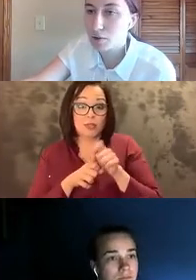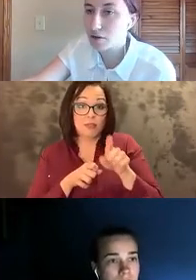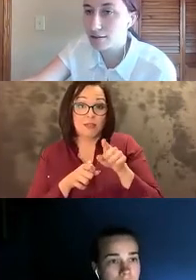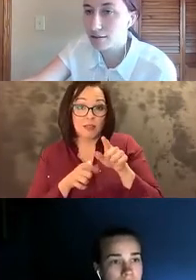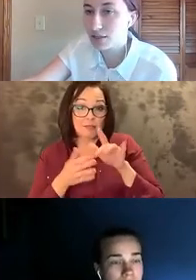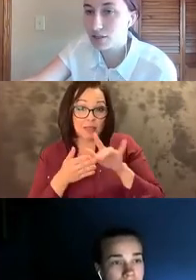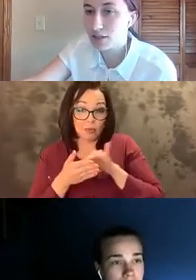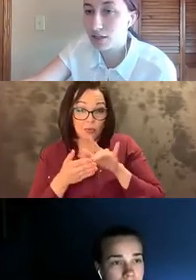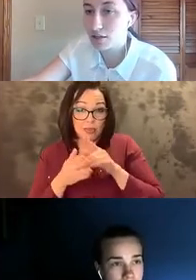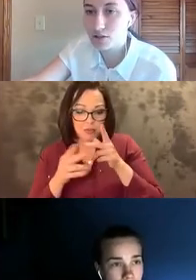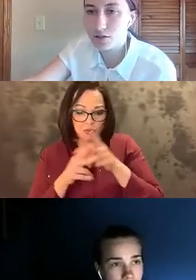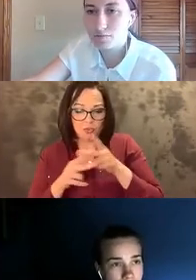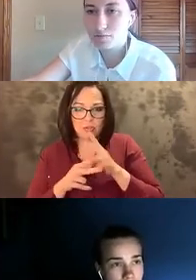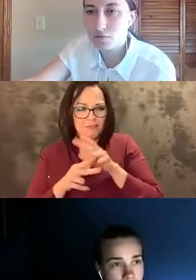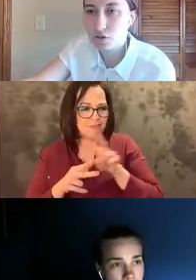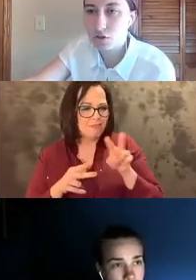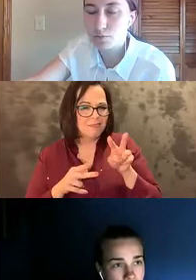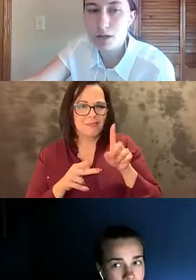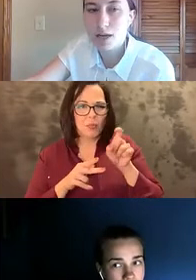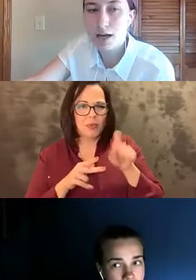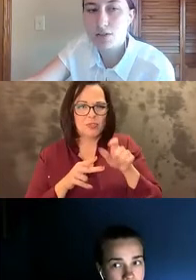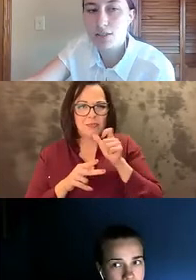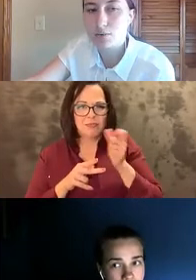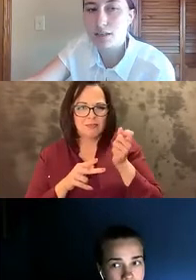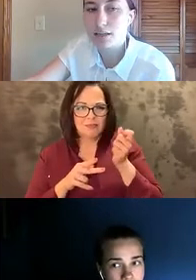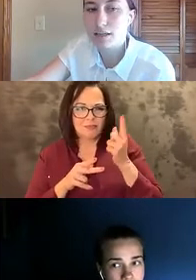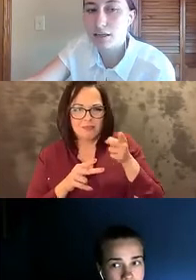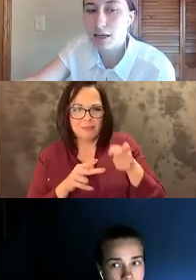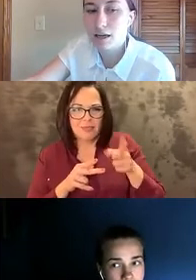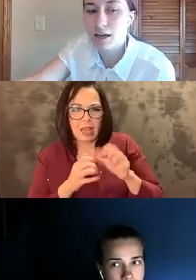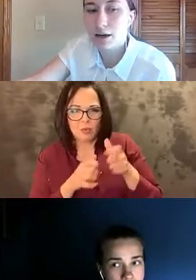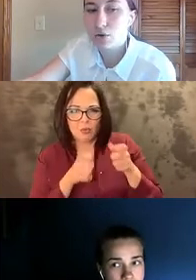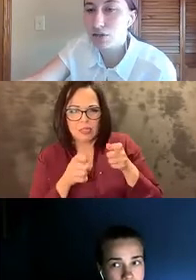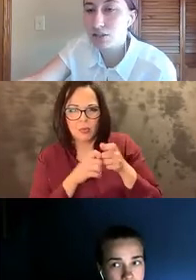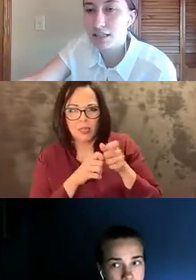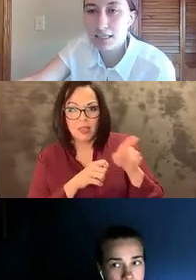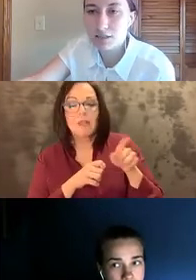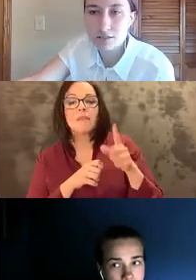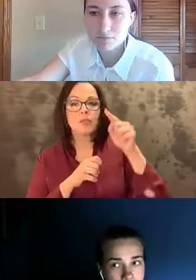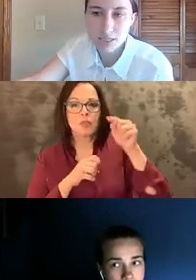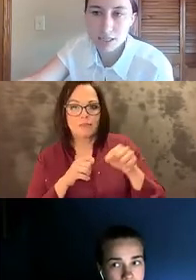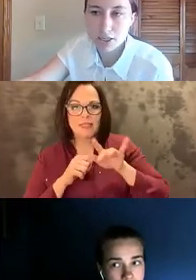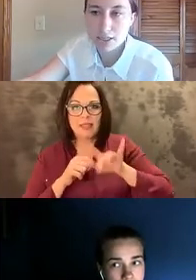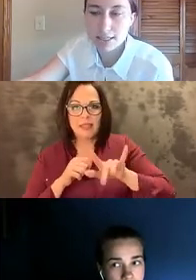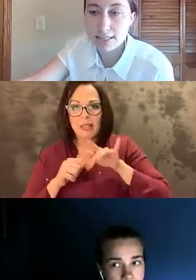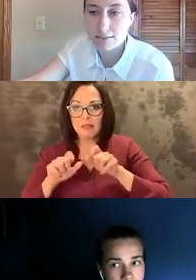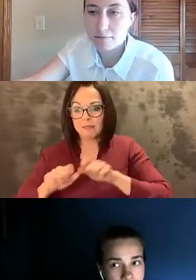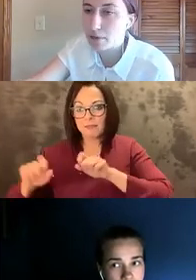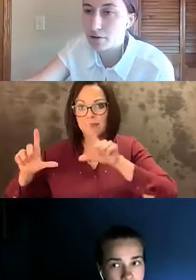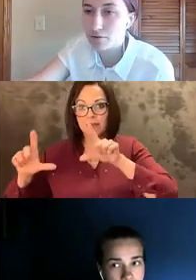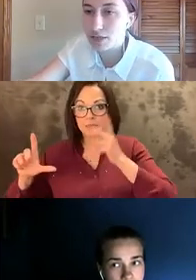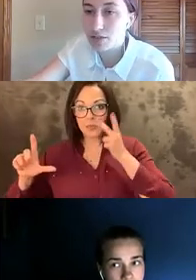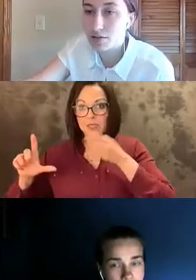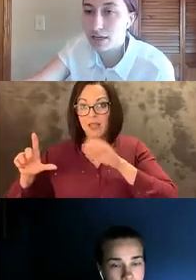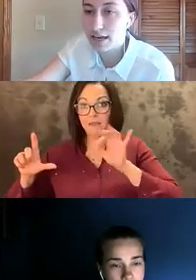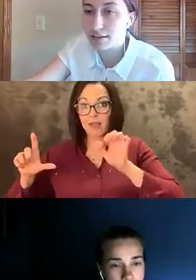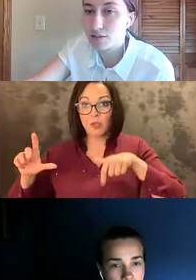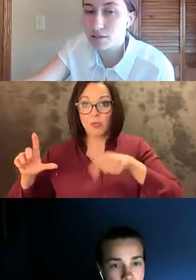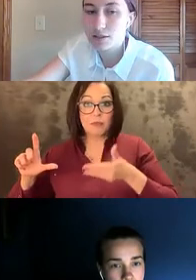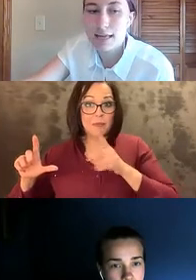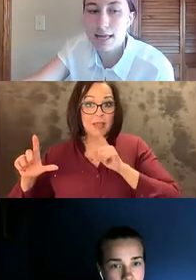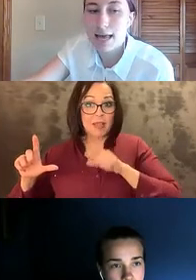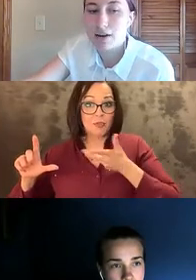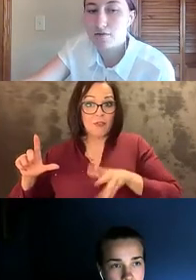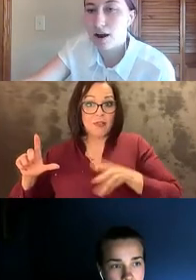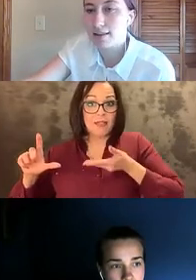and you come across a question and you're just not sure how to deal with it, you can just click in here and see if maybe your question's already